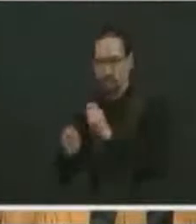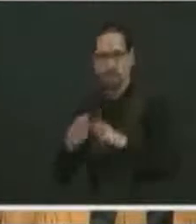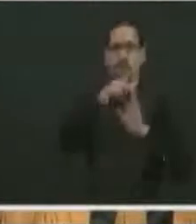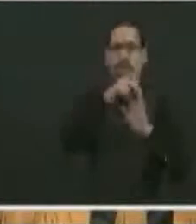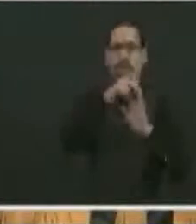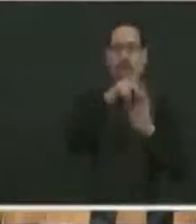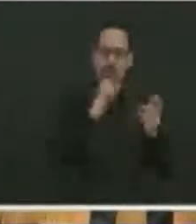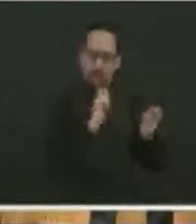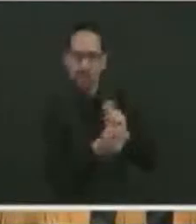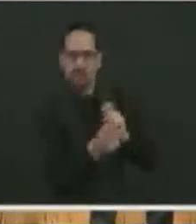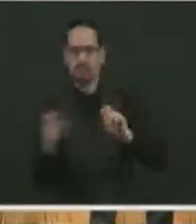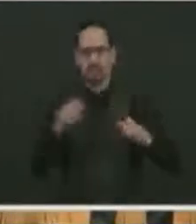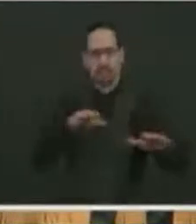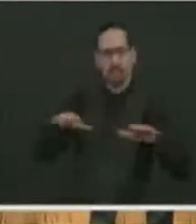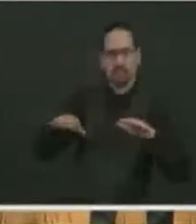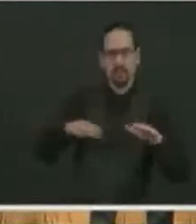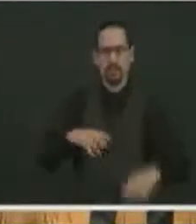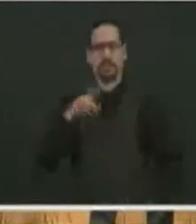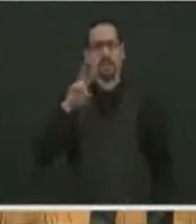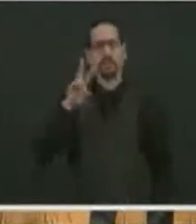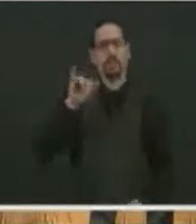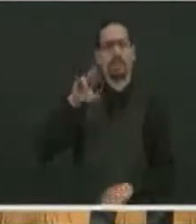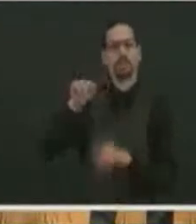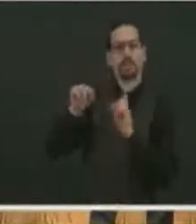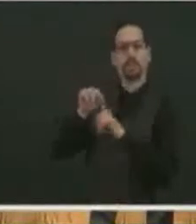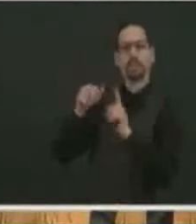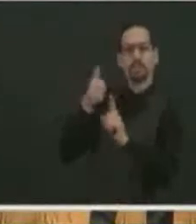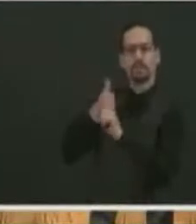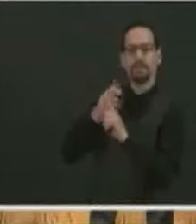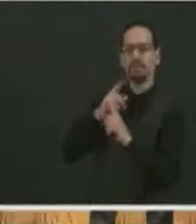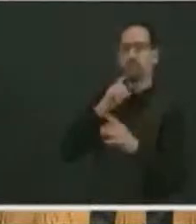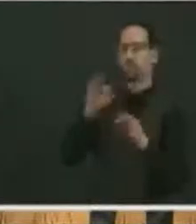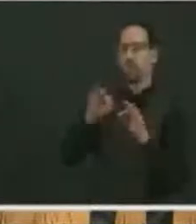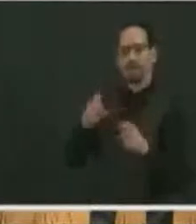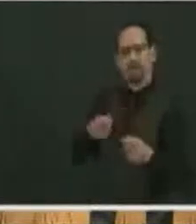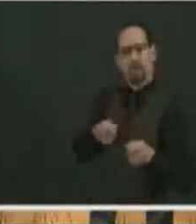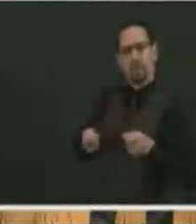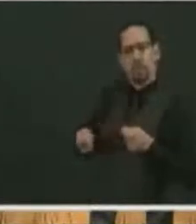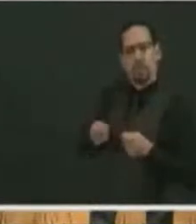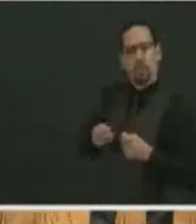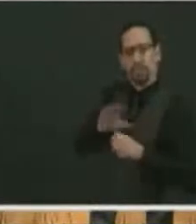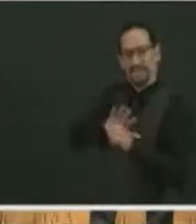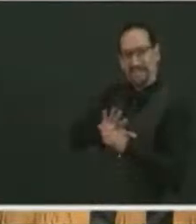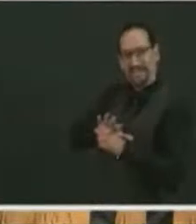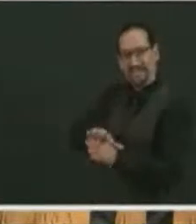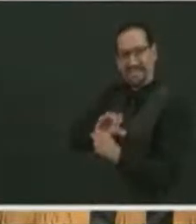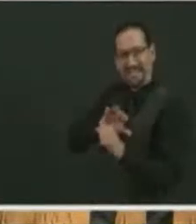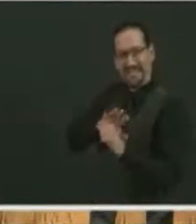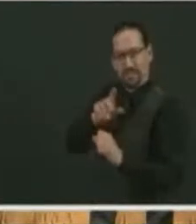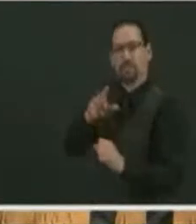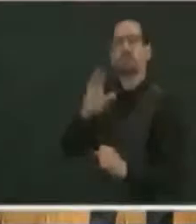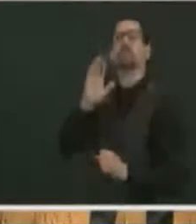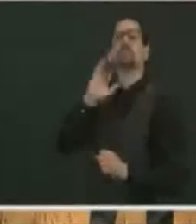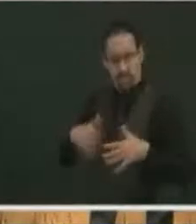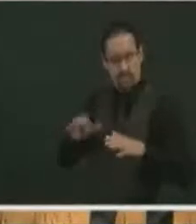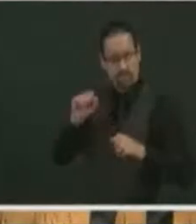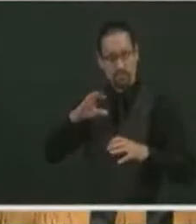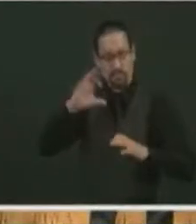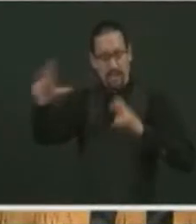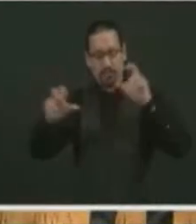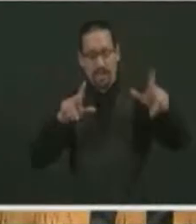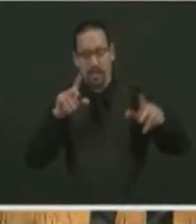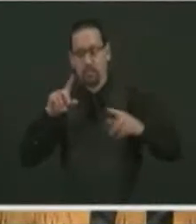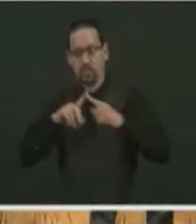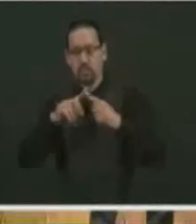about the infection rate and how to contain it, would you re-omit patients back into nursing homes if there was a second wave? Would you